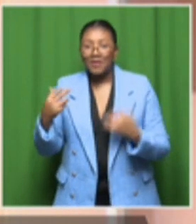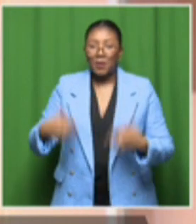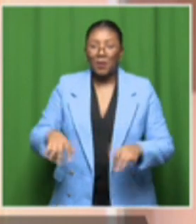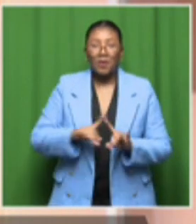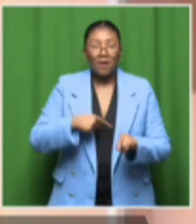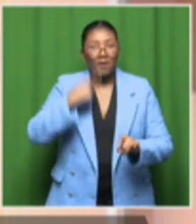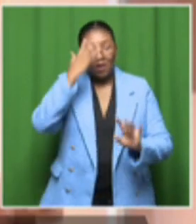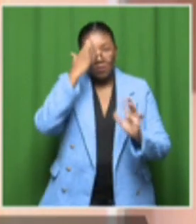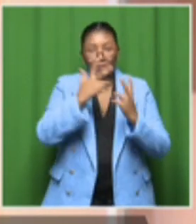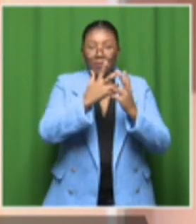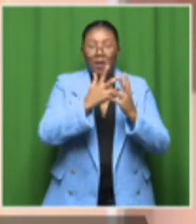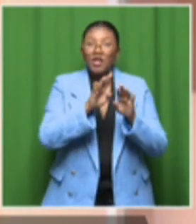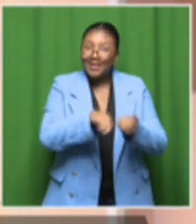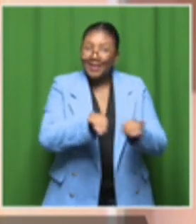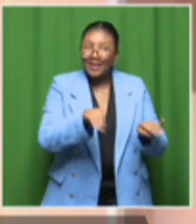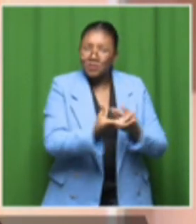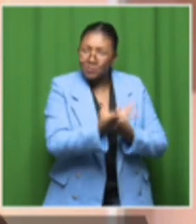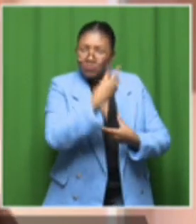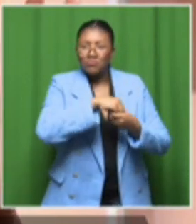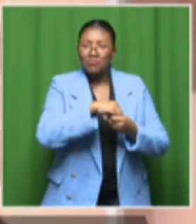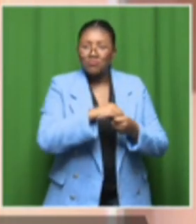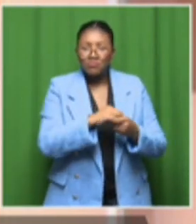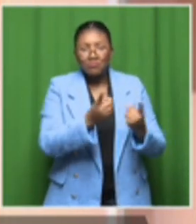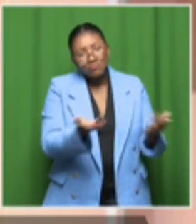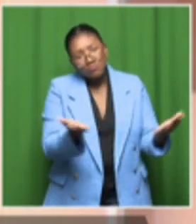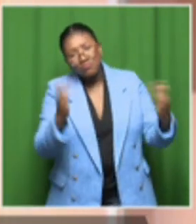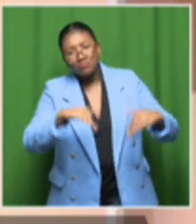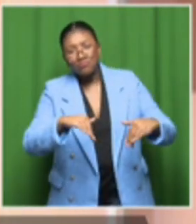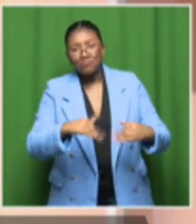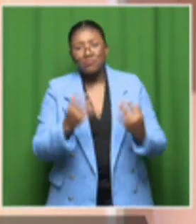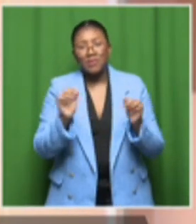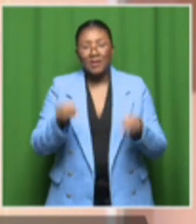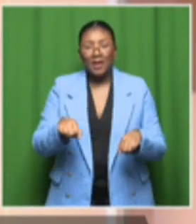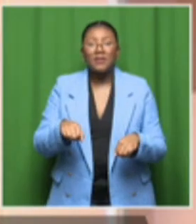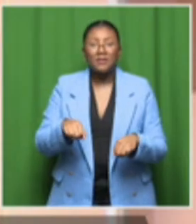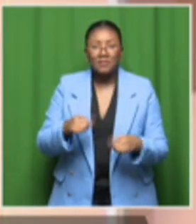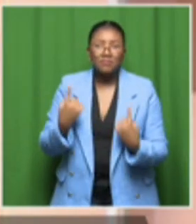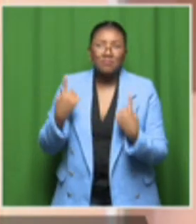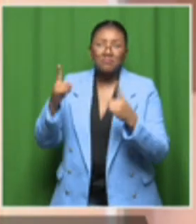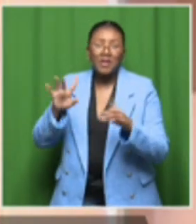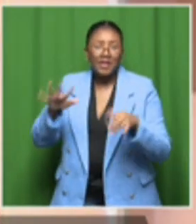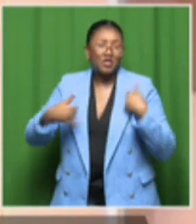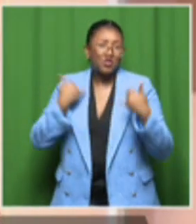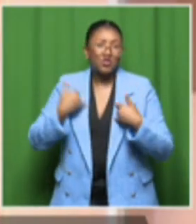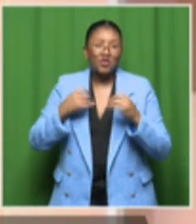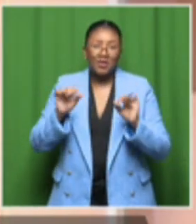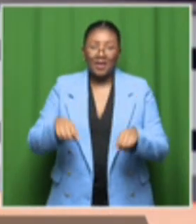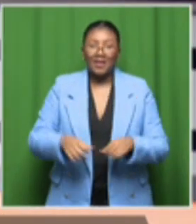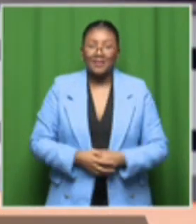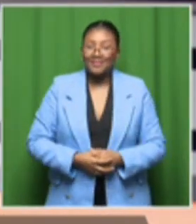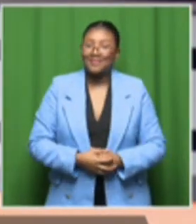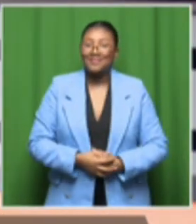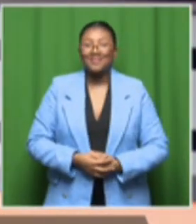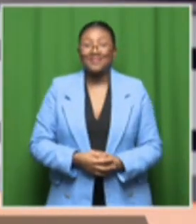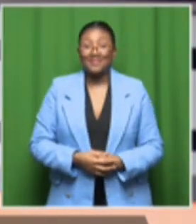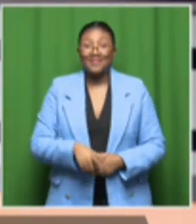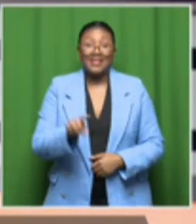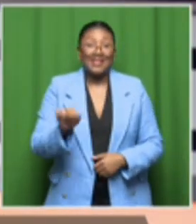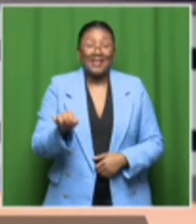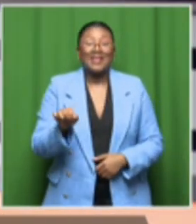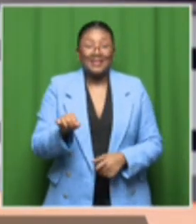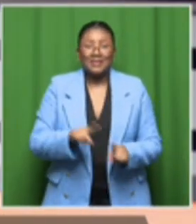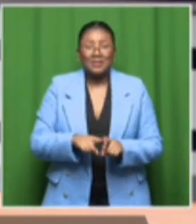everyone. It could be inclusive for everybody, not just for a certain status in society. Yeah, that's a valid point. I mean, all of